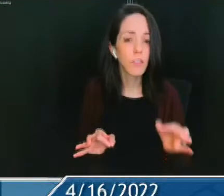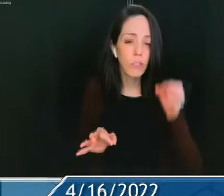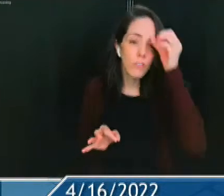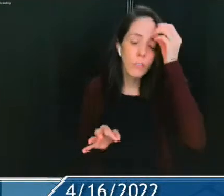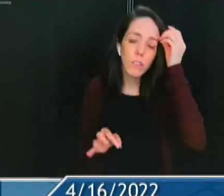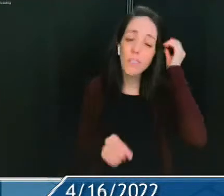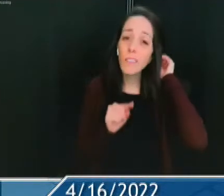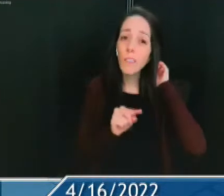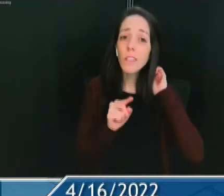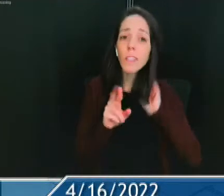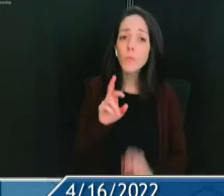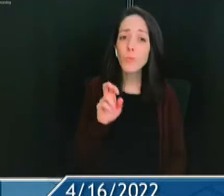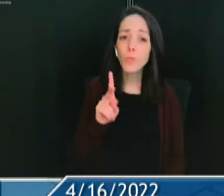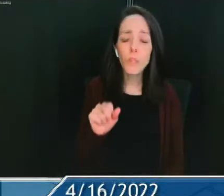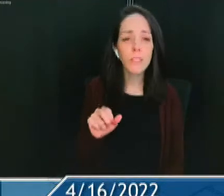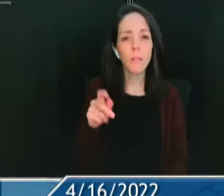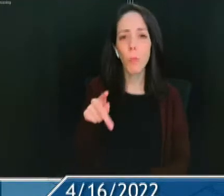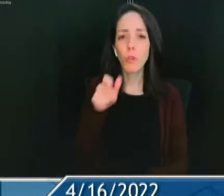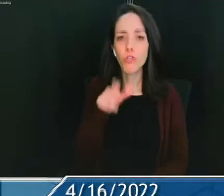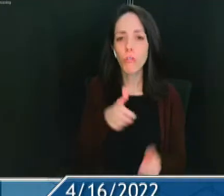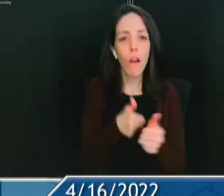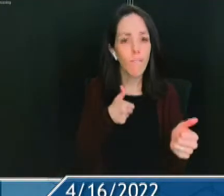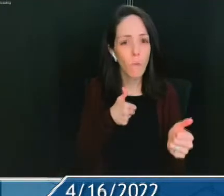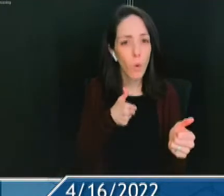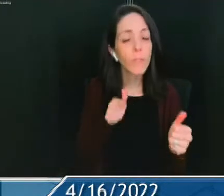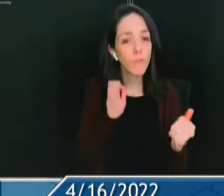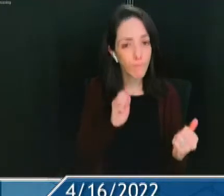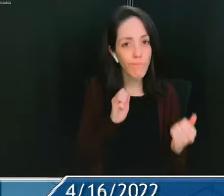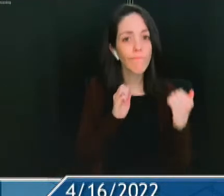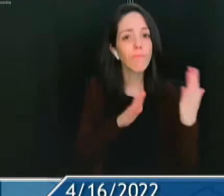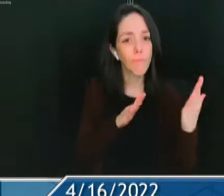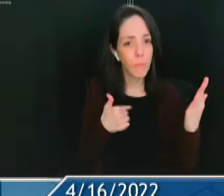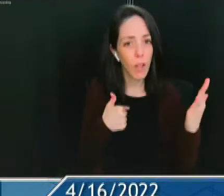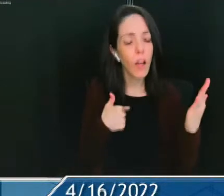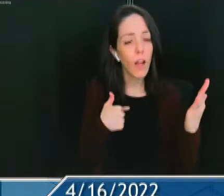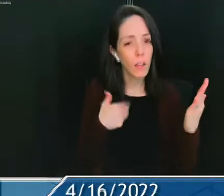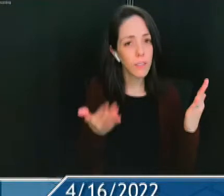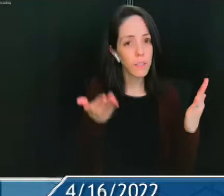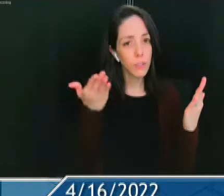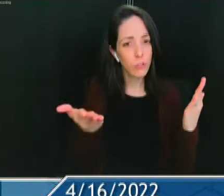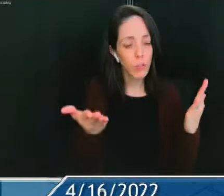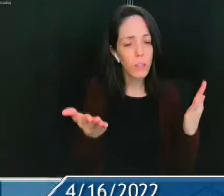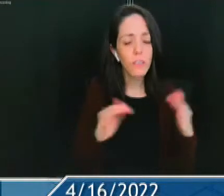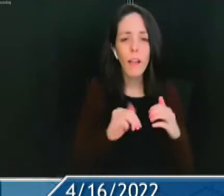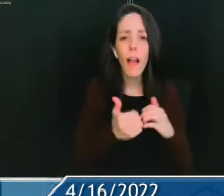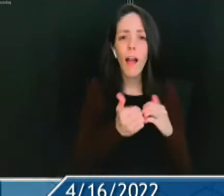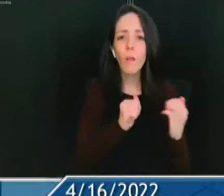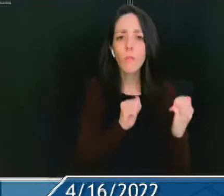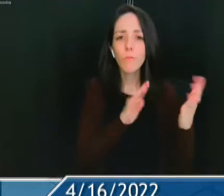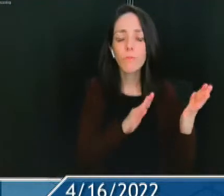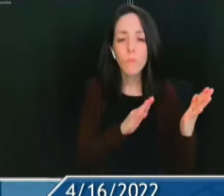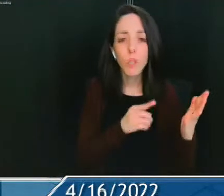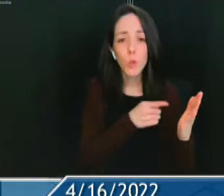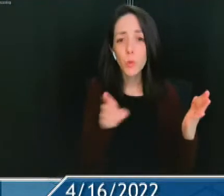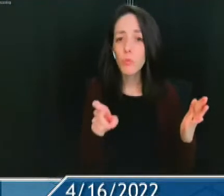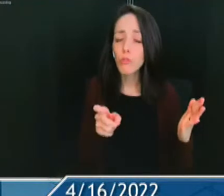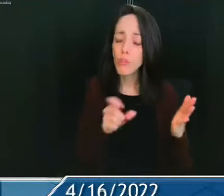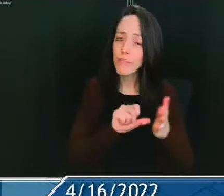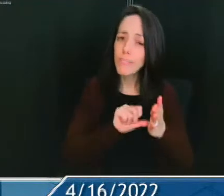run. To help diffuse these risks, council members should collectively insist the Parks Bureau treat maintenance